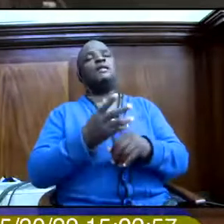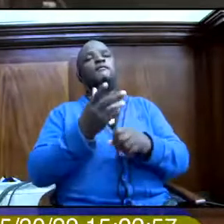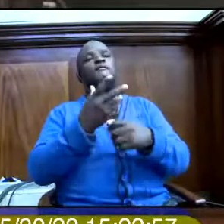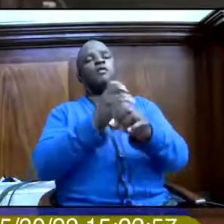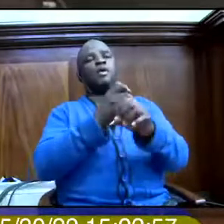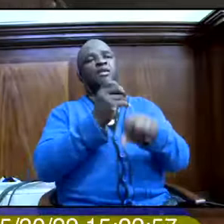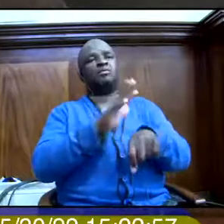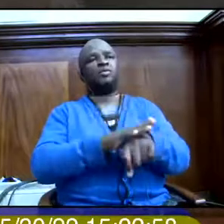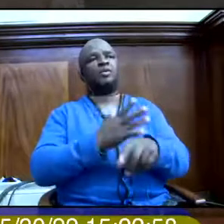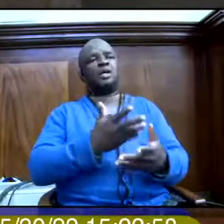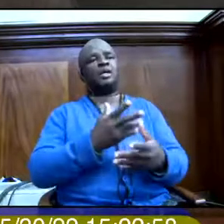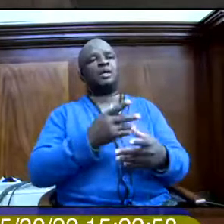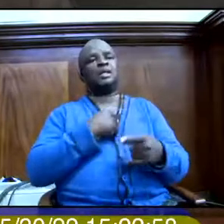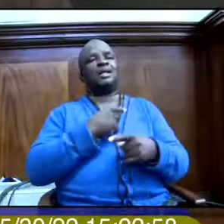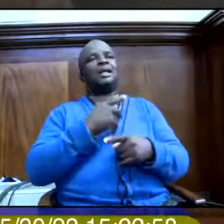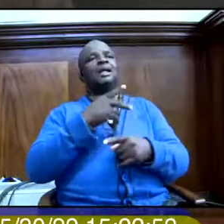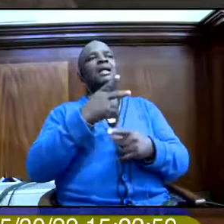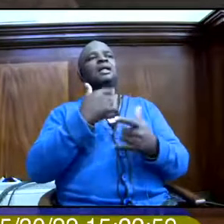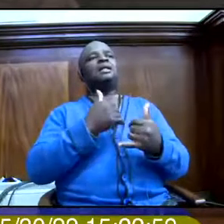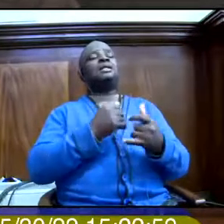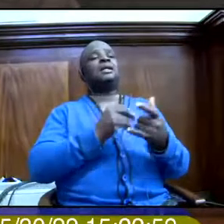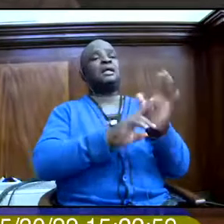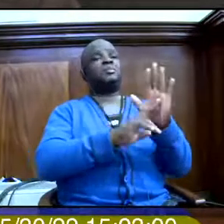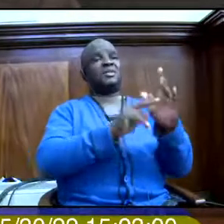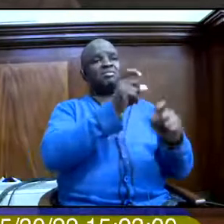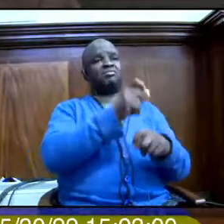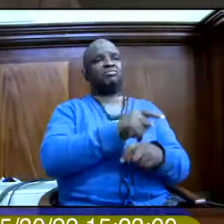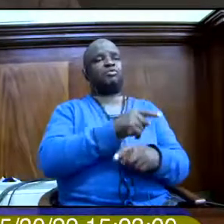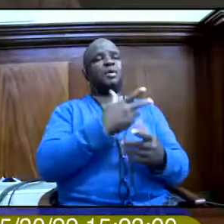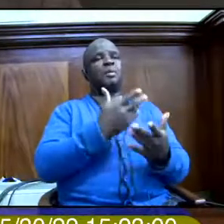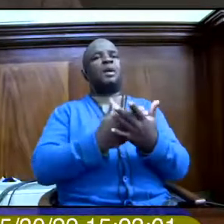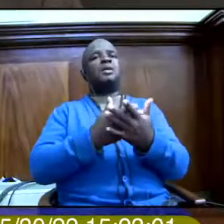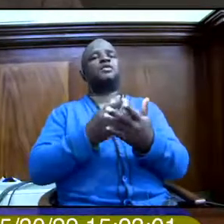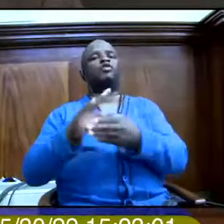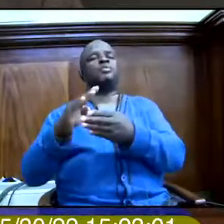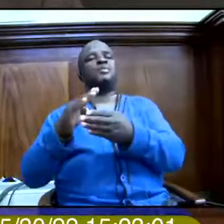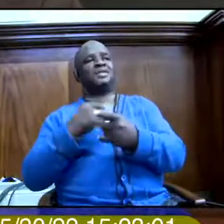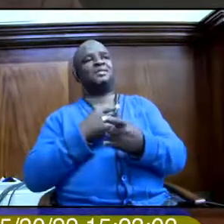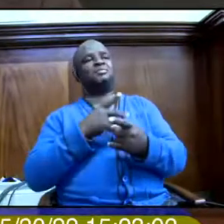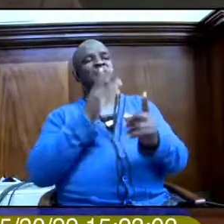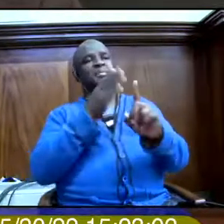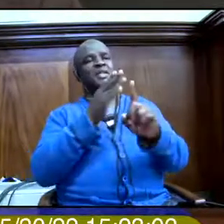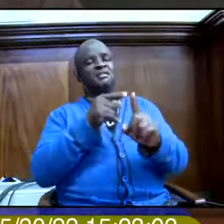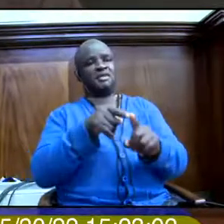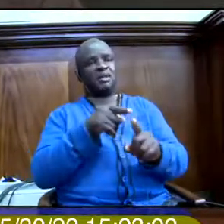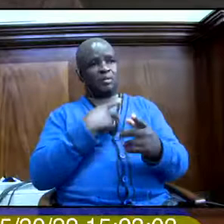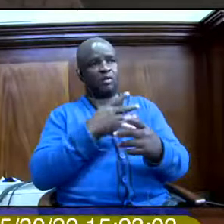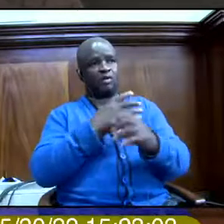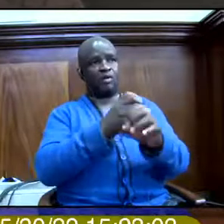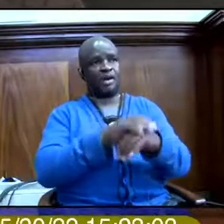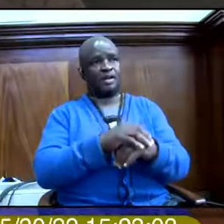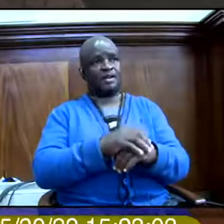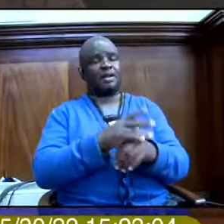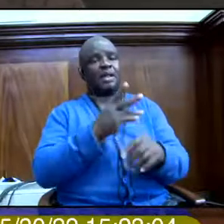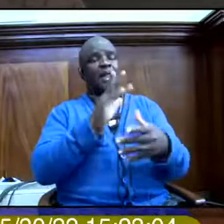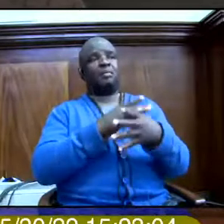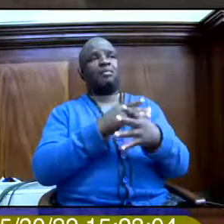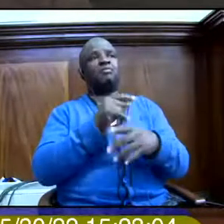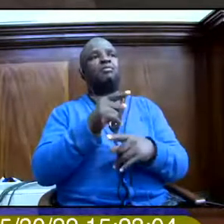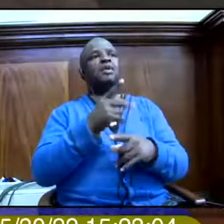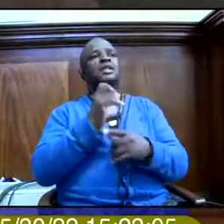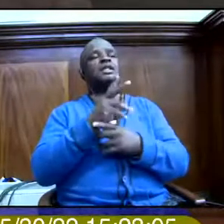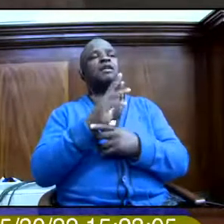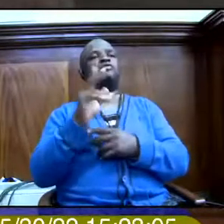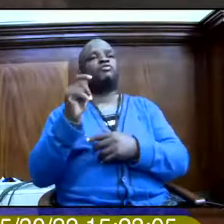the relationship between elected representatives and the people they claim to represent for this reason we are